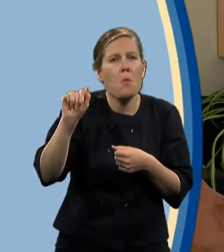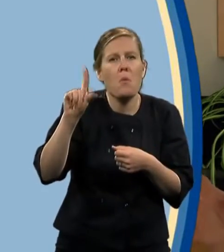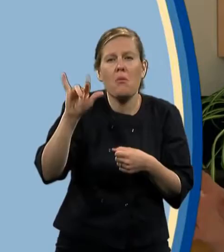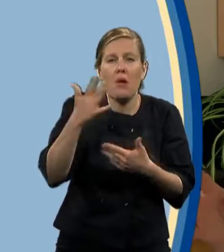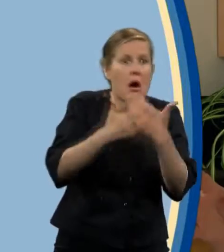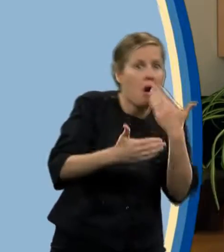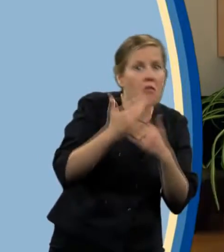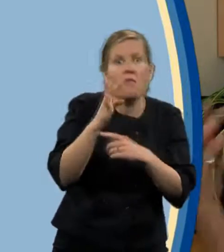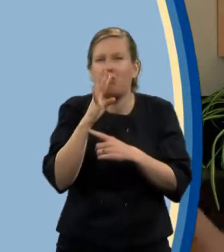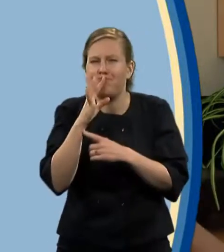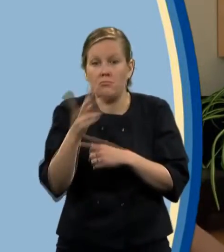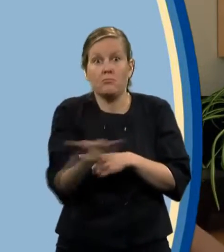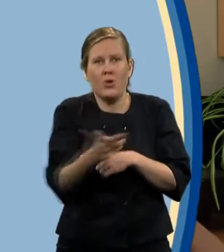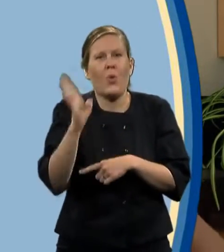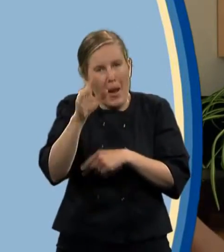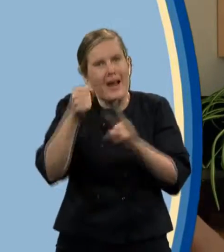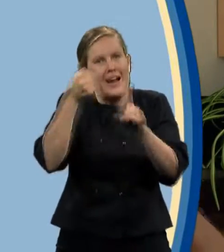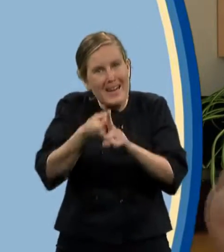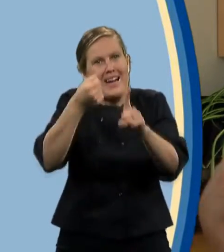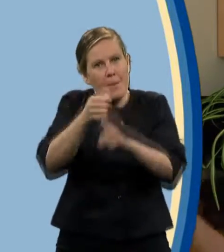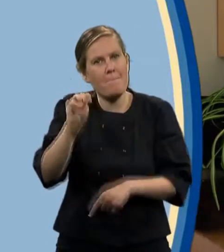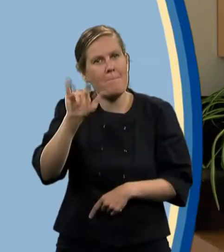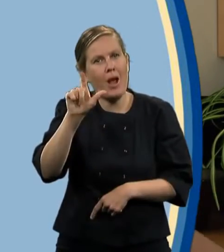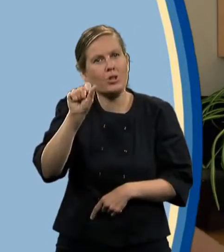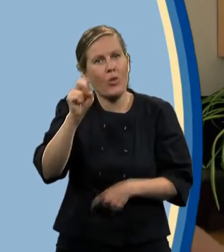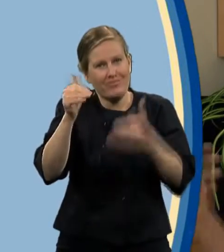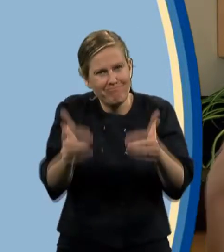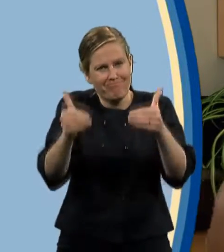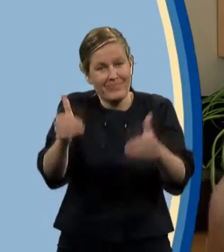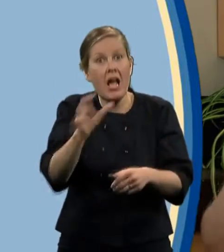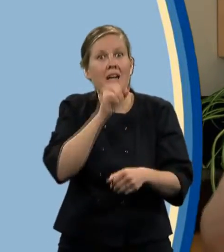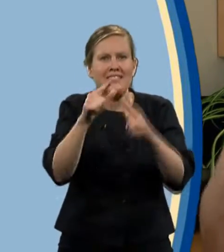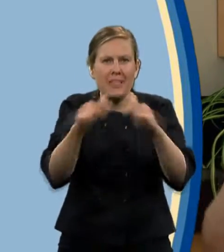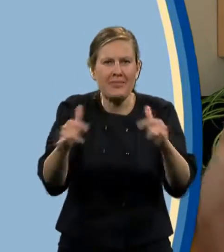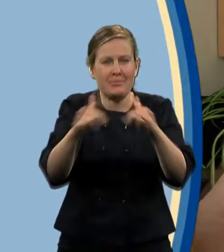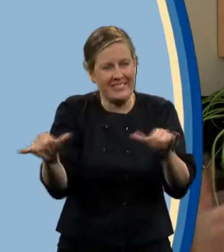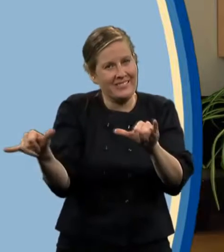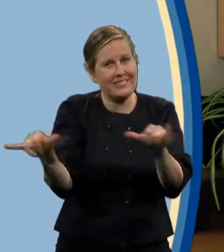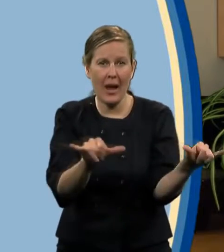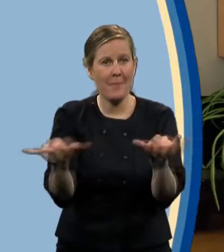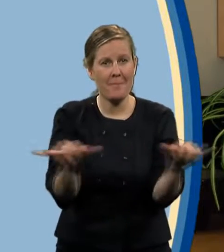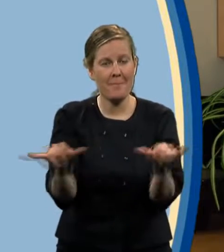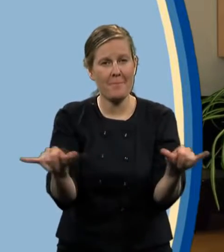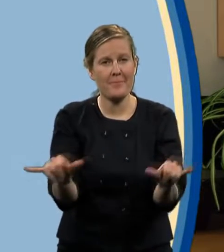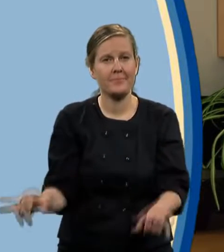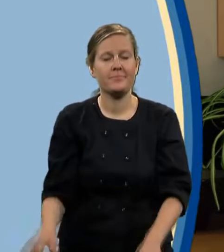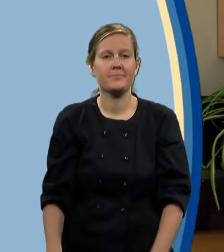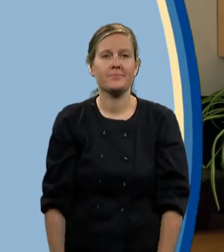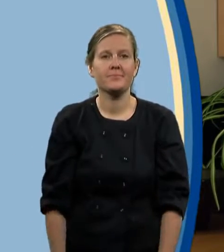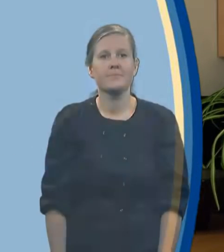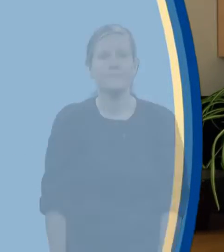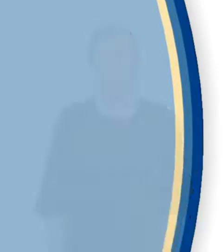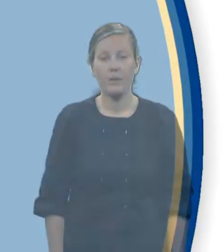children, regardless of their language input and the language modality, all children reached every milestone on the